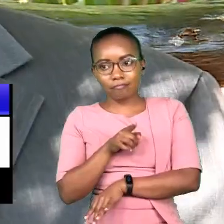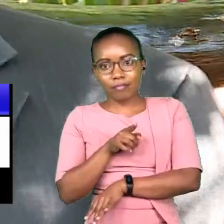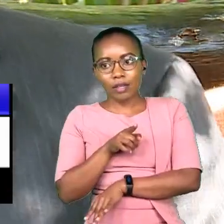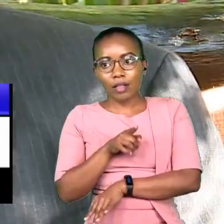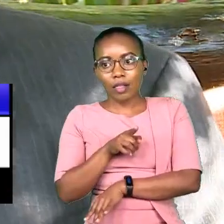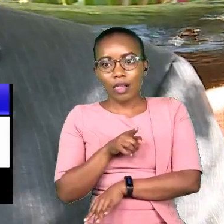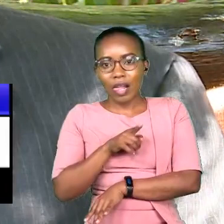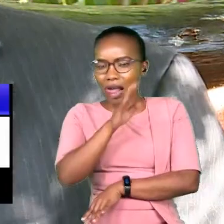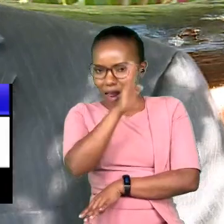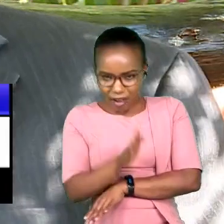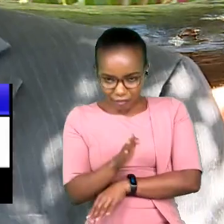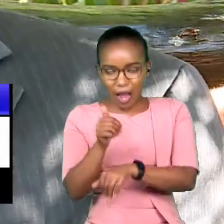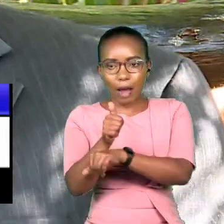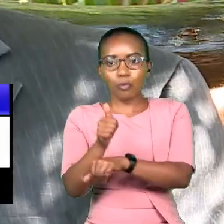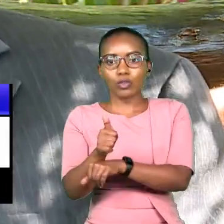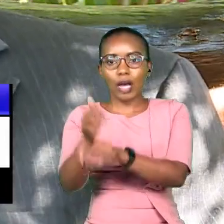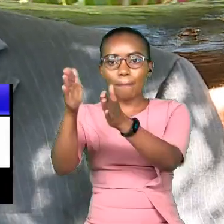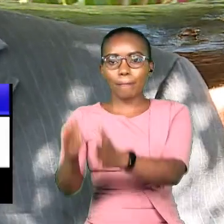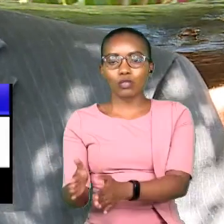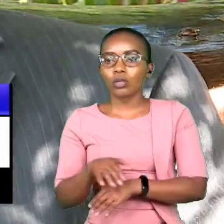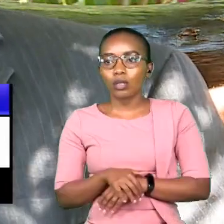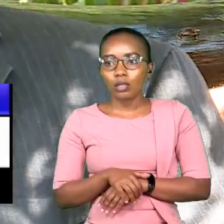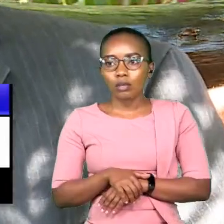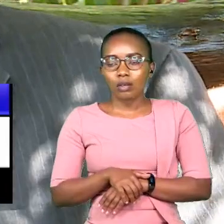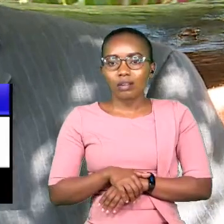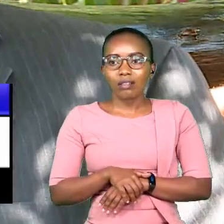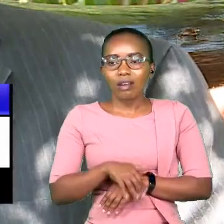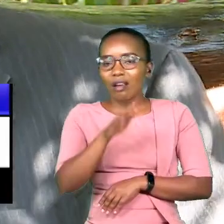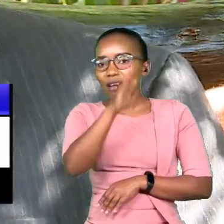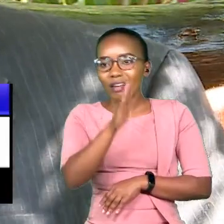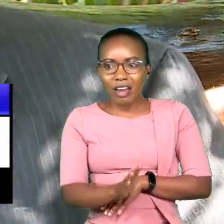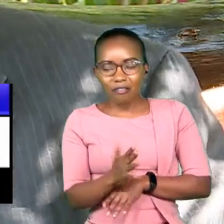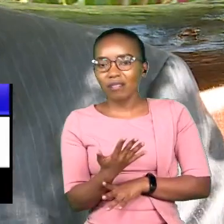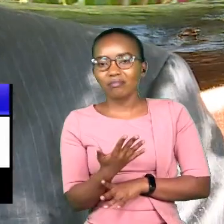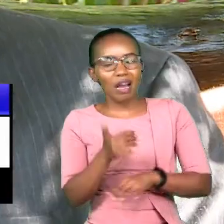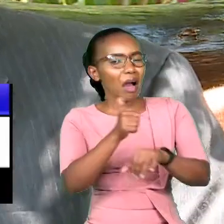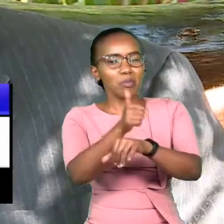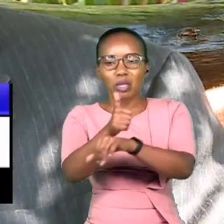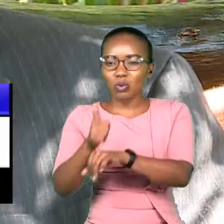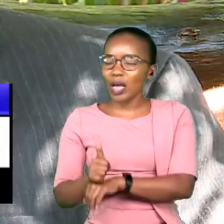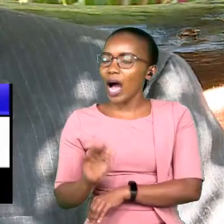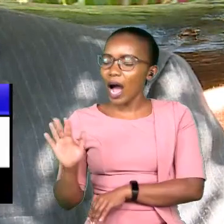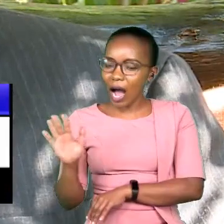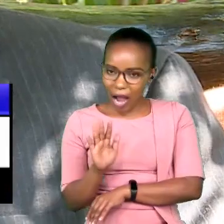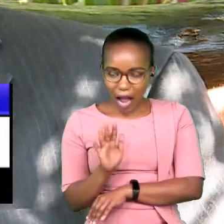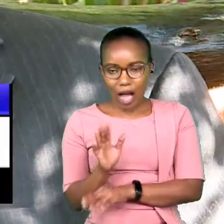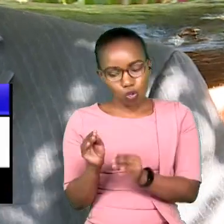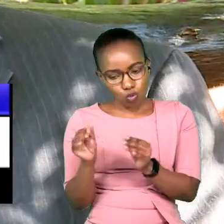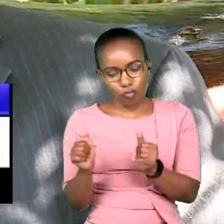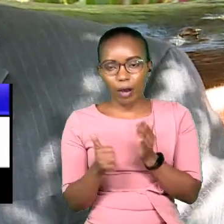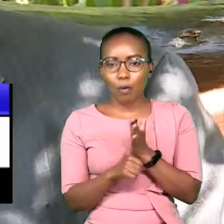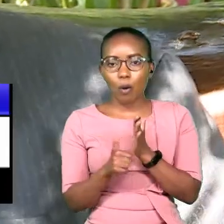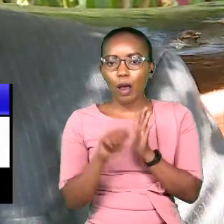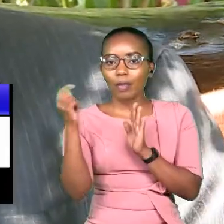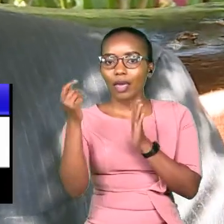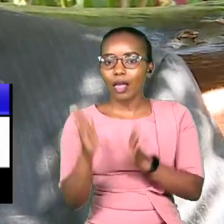Never insulting anybody, never, you know, going into all this mudslinging, just the issues that face mwananchi. So I